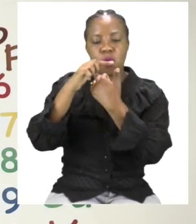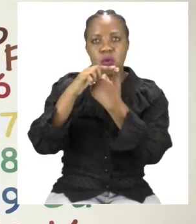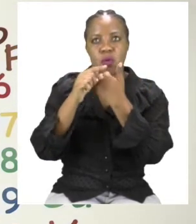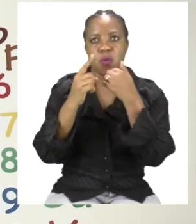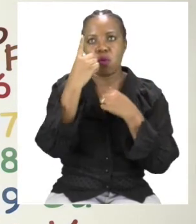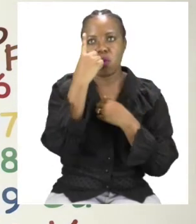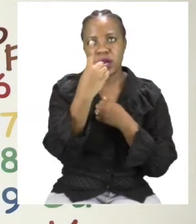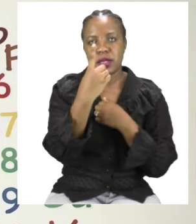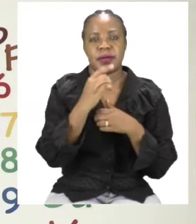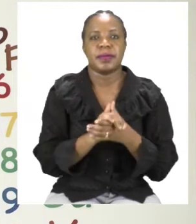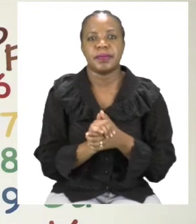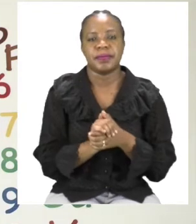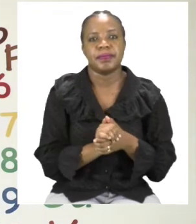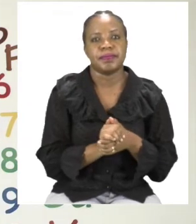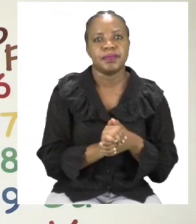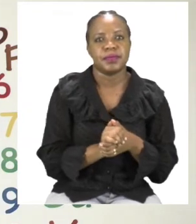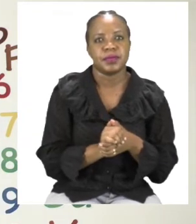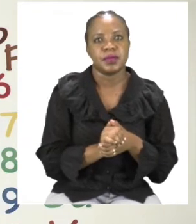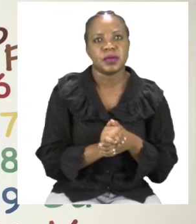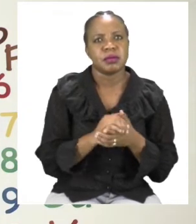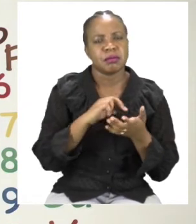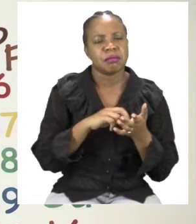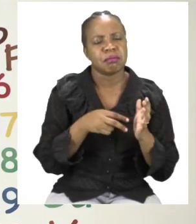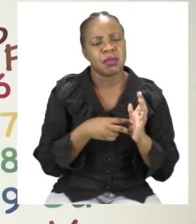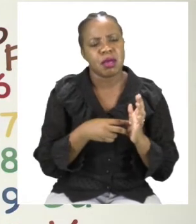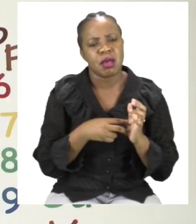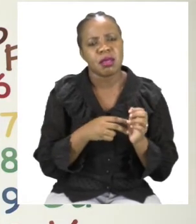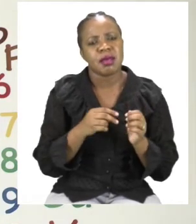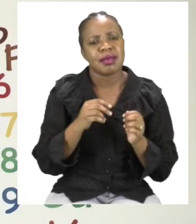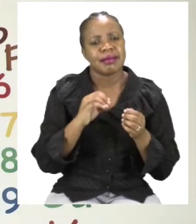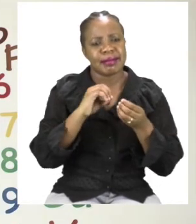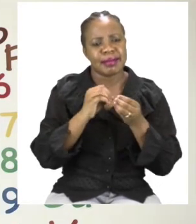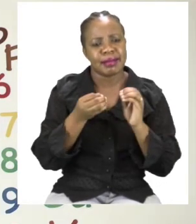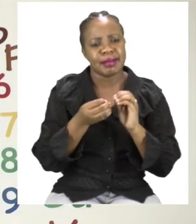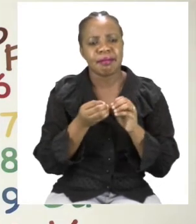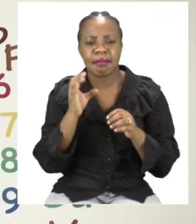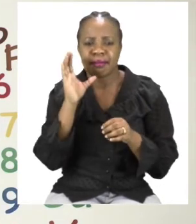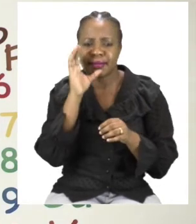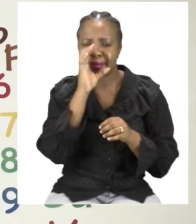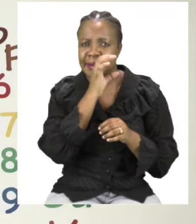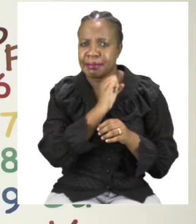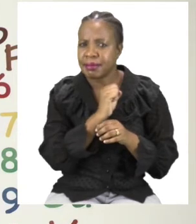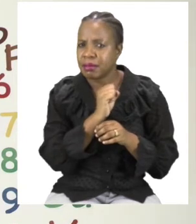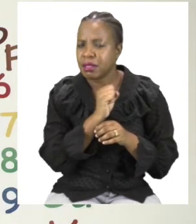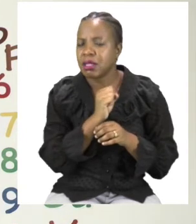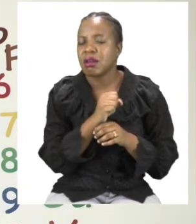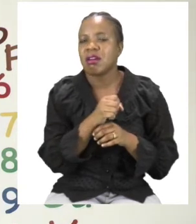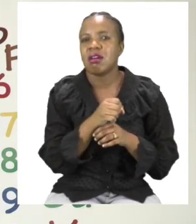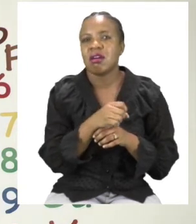Which means that our missing number is our answer. So